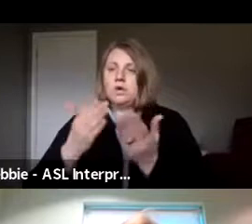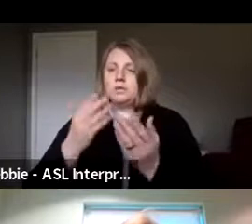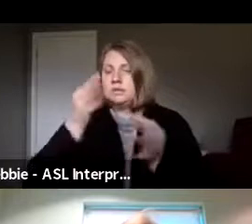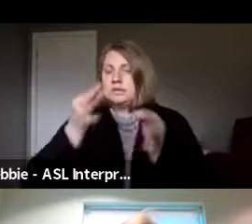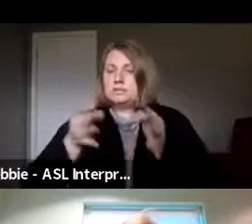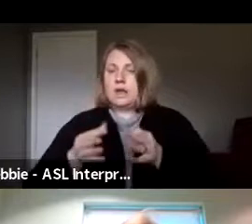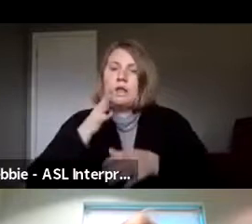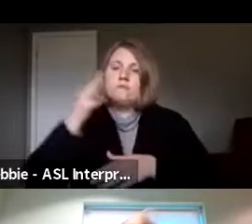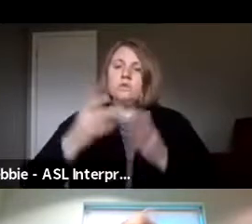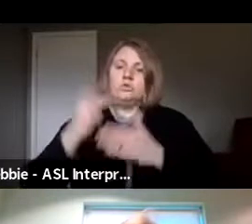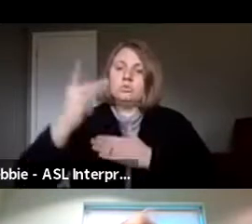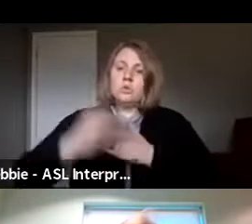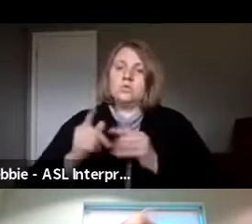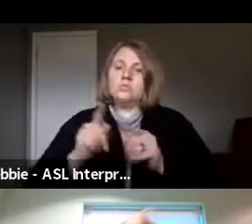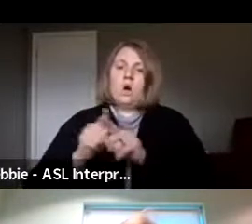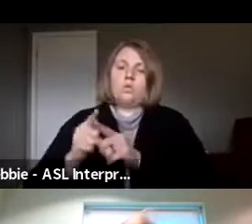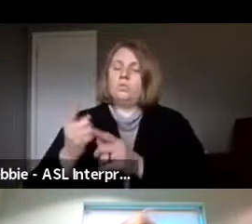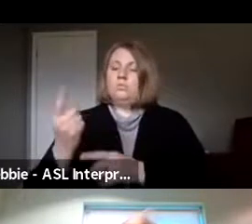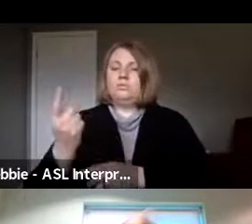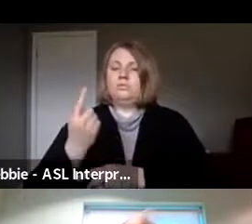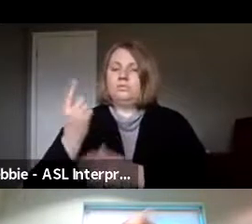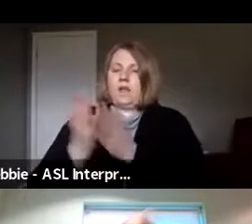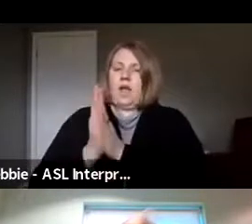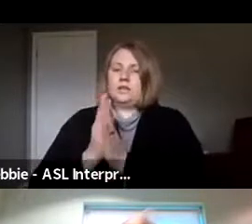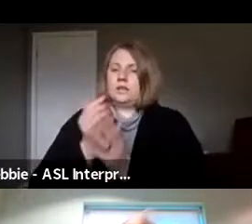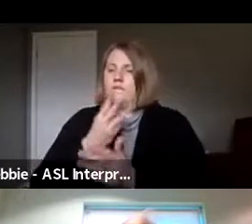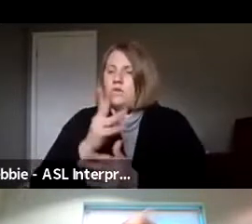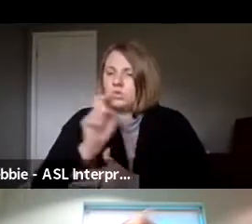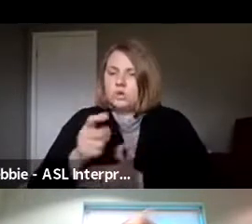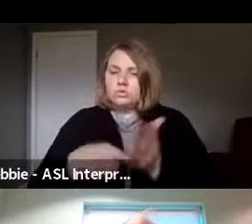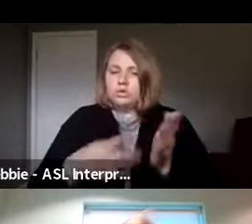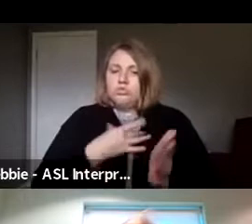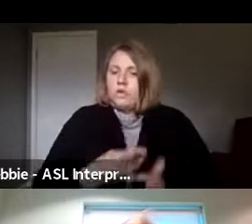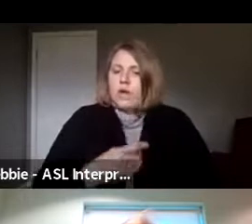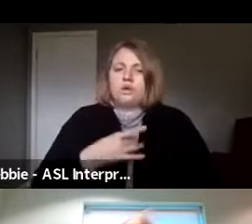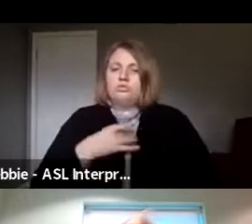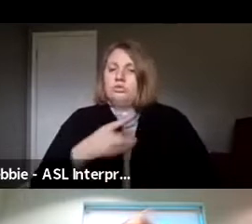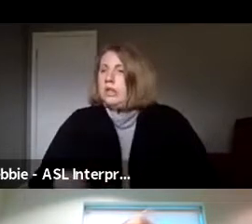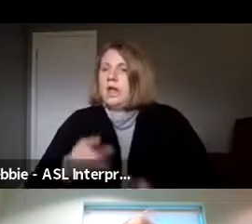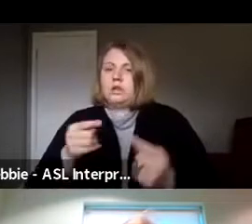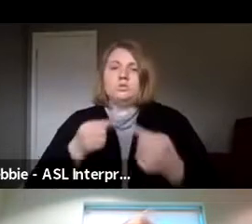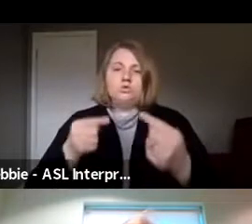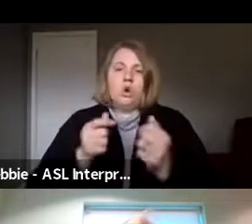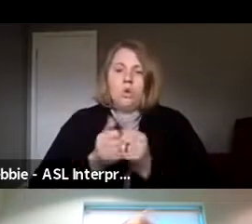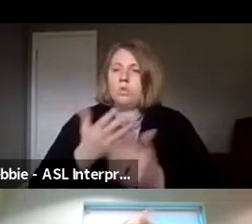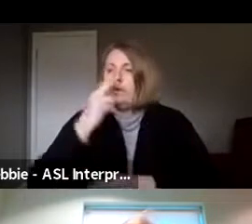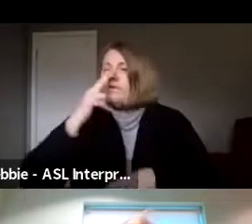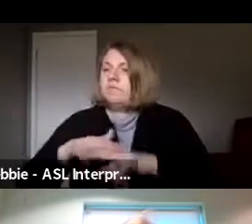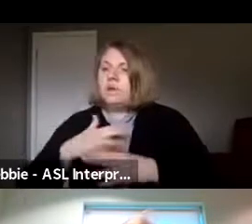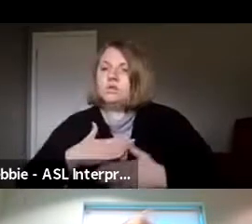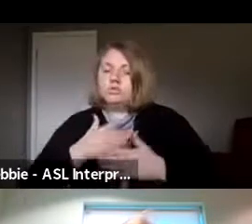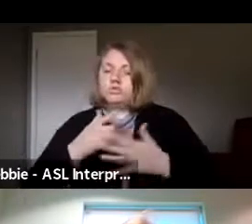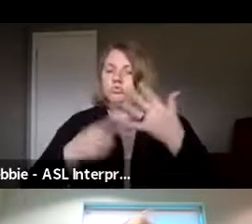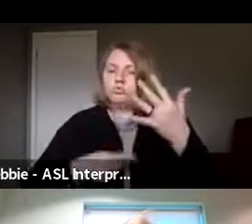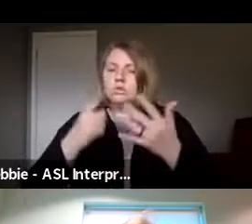programs. And we always try to ask a couple questions. What did you like best? What didn't you like? What was a struggle? What was fun? Get them